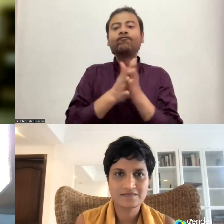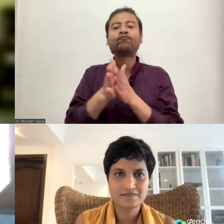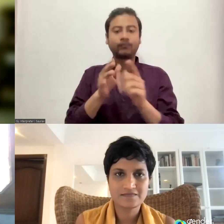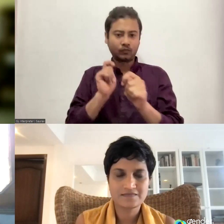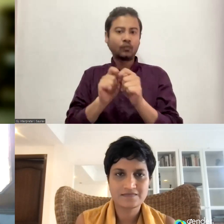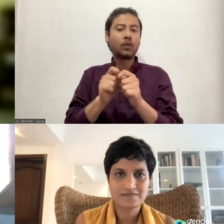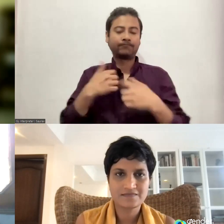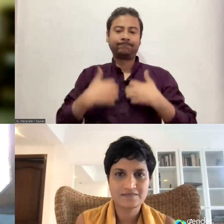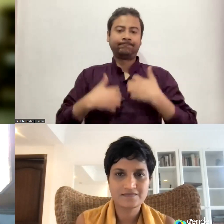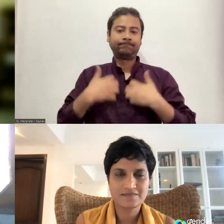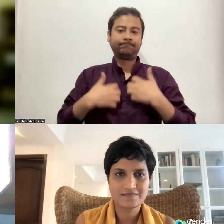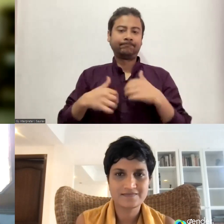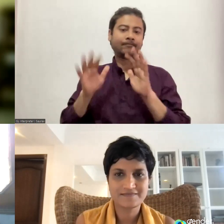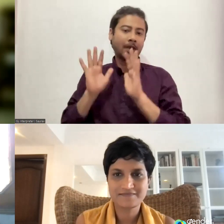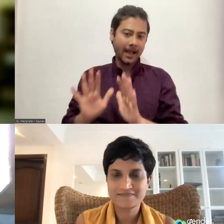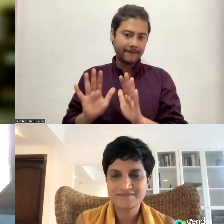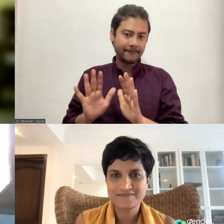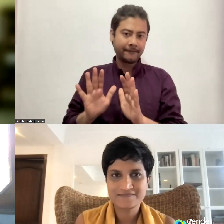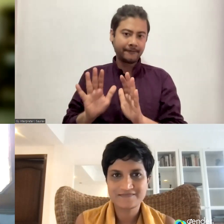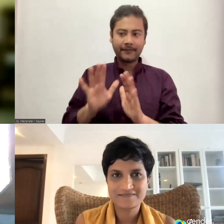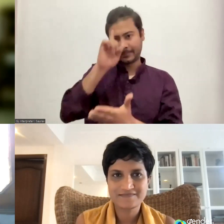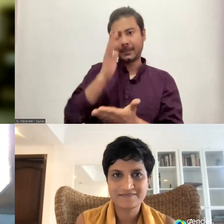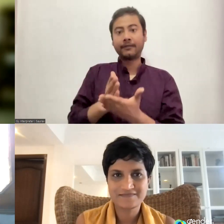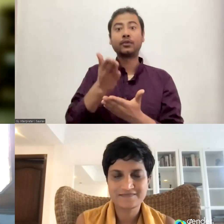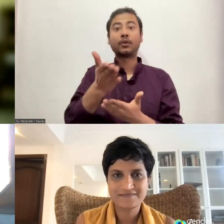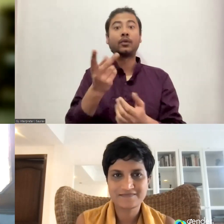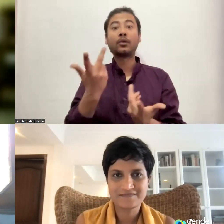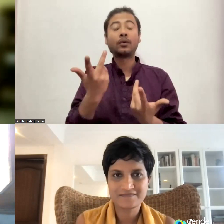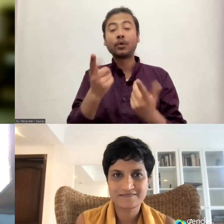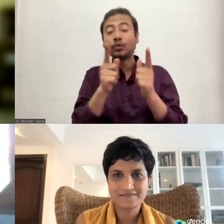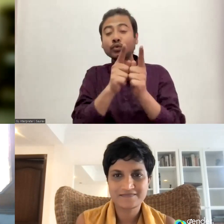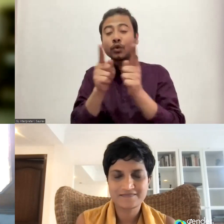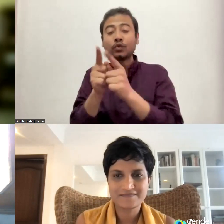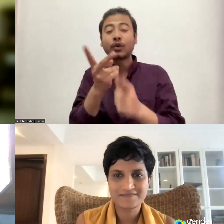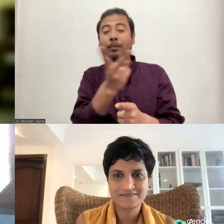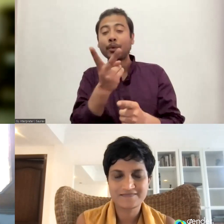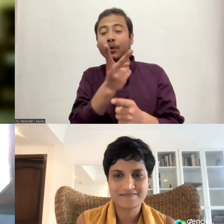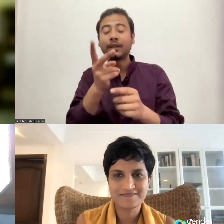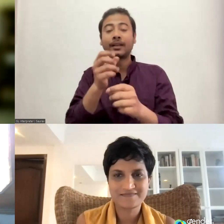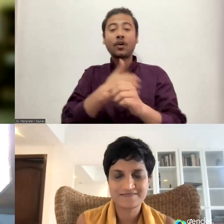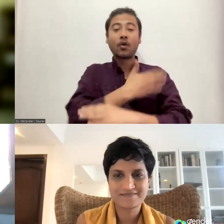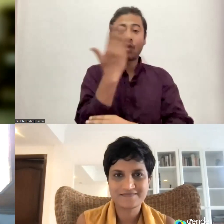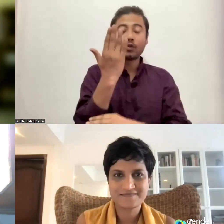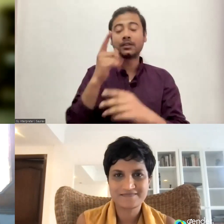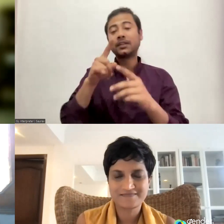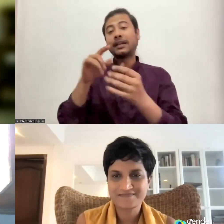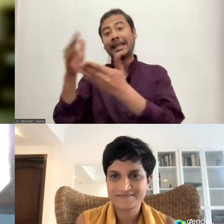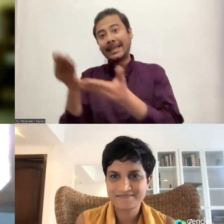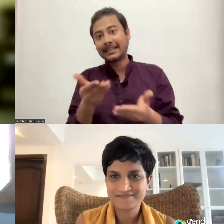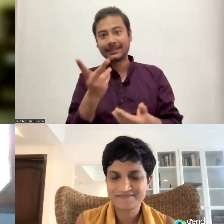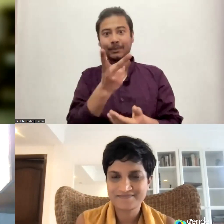was wondering if you both have any thoughts on that, if you'd like to share a quick comment, Sandhya and Sudarshana.